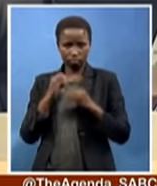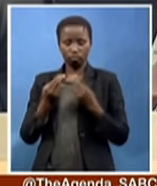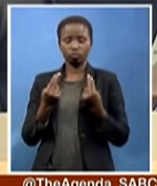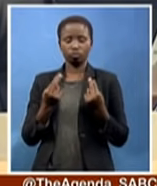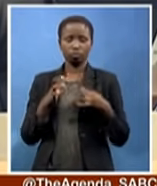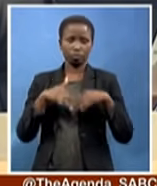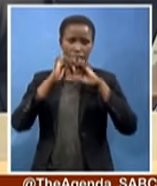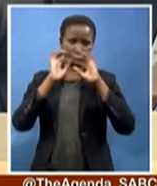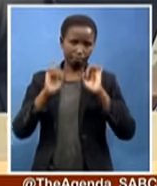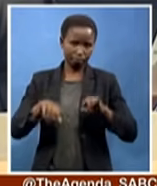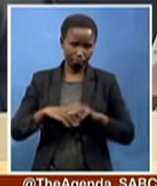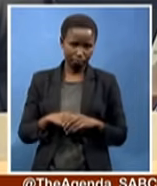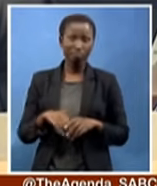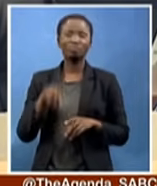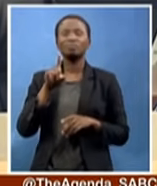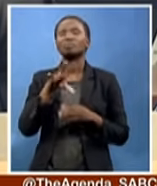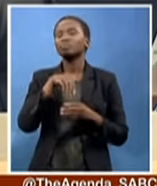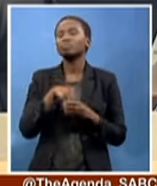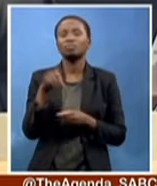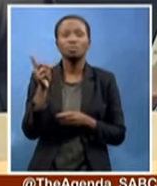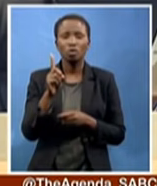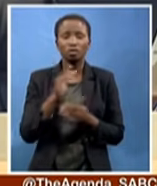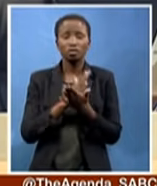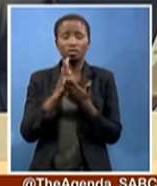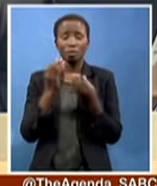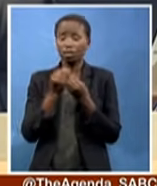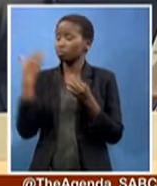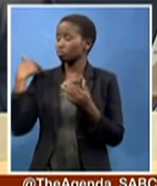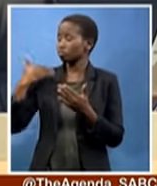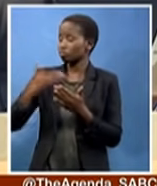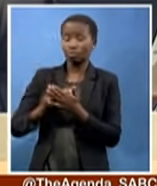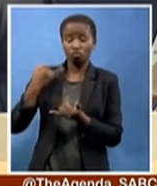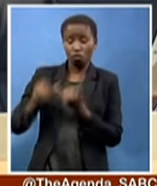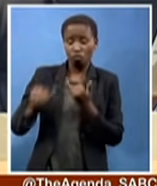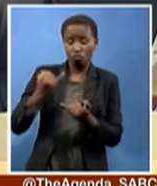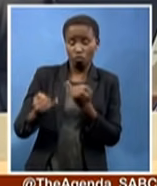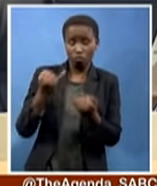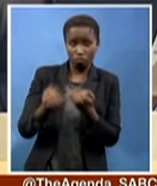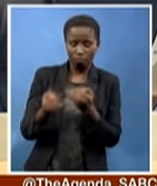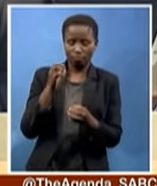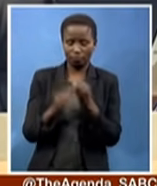the ANC and indeed the state, while the latter